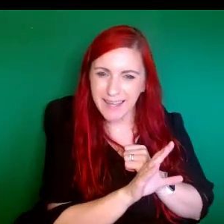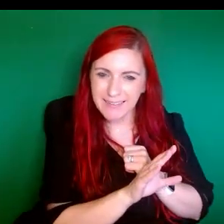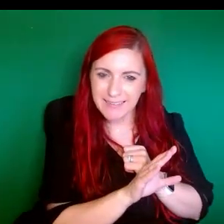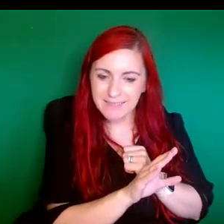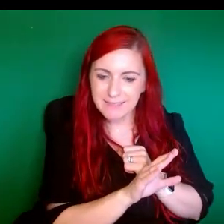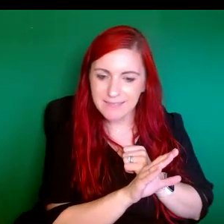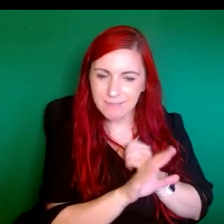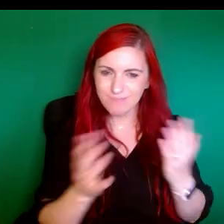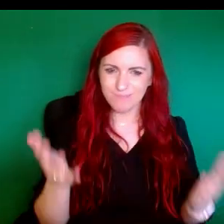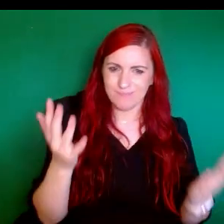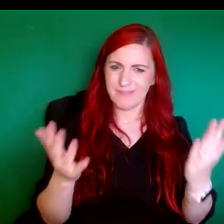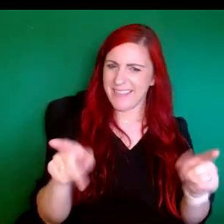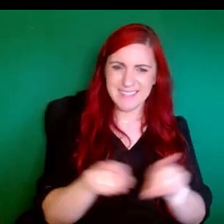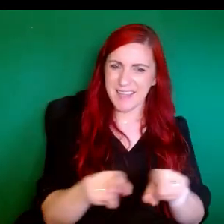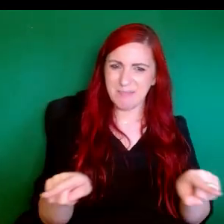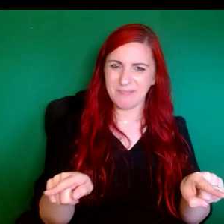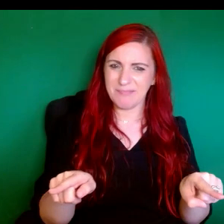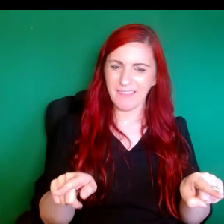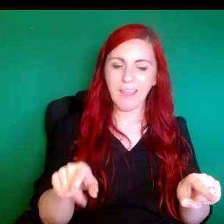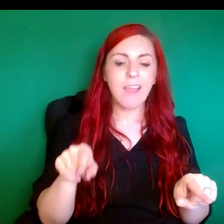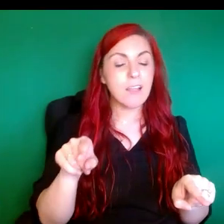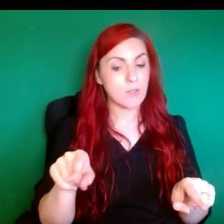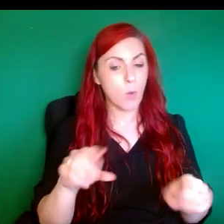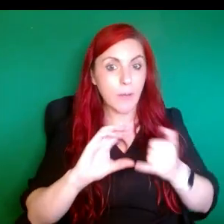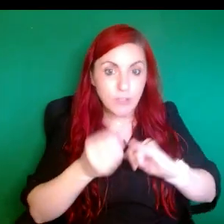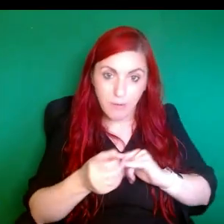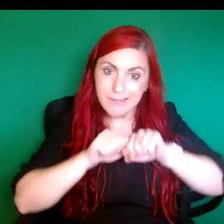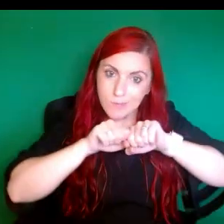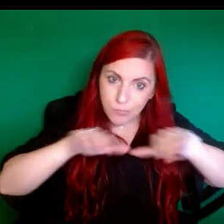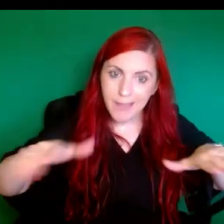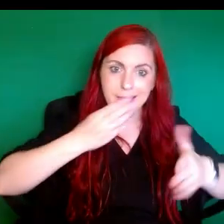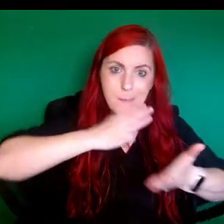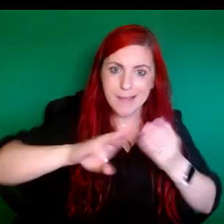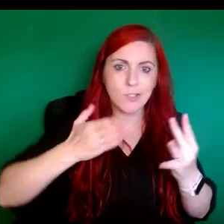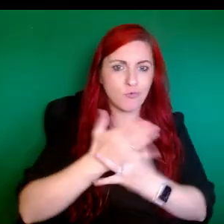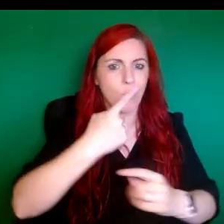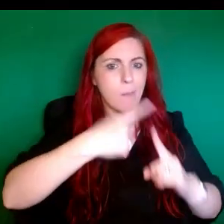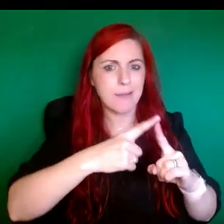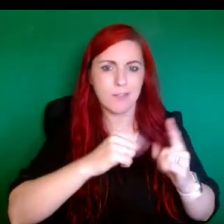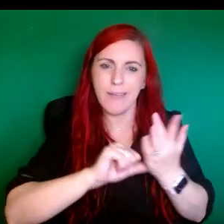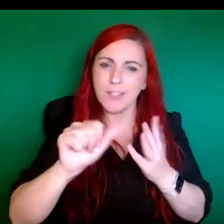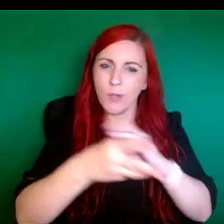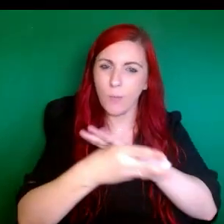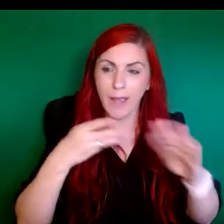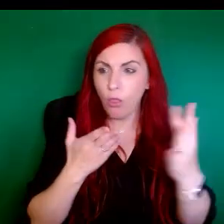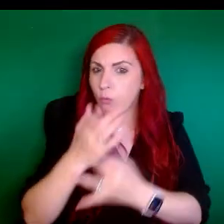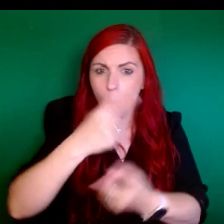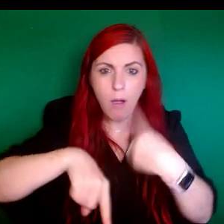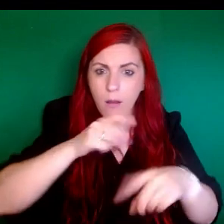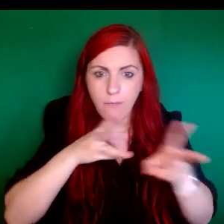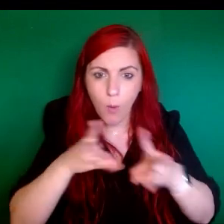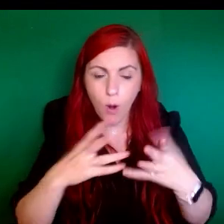get the message out there during Positive Aging Week and throughout all of our work that the earlier we